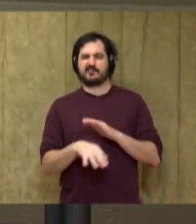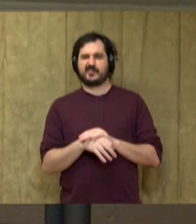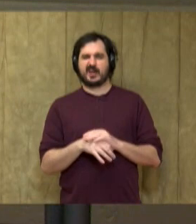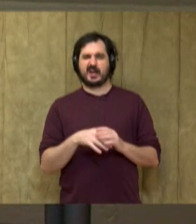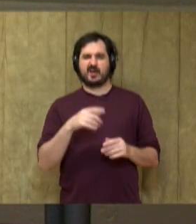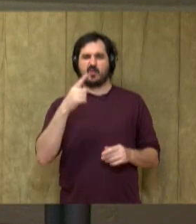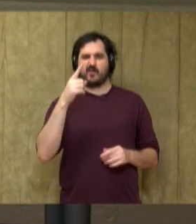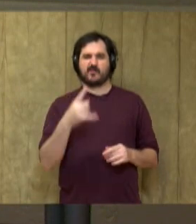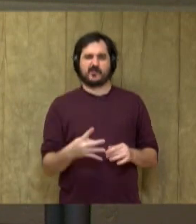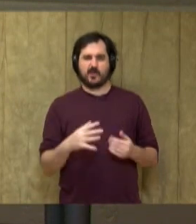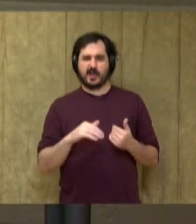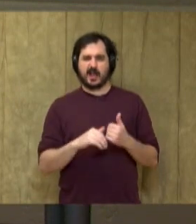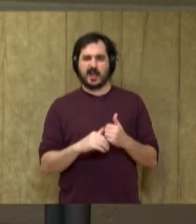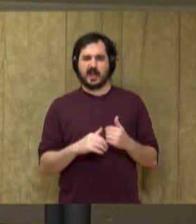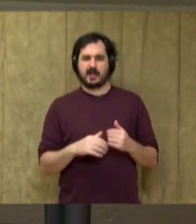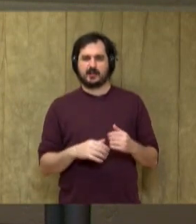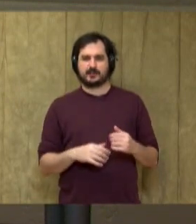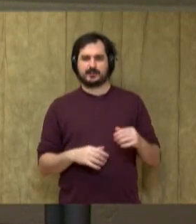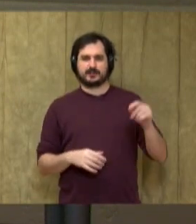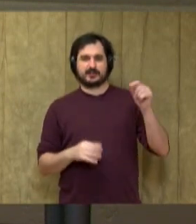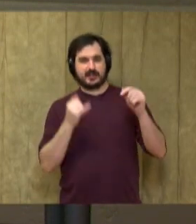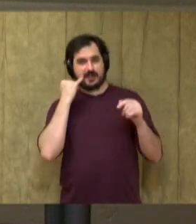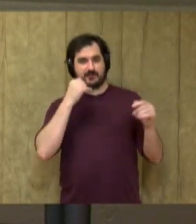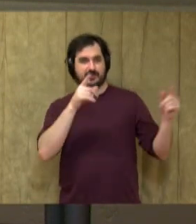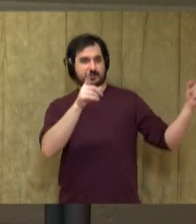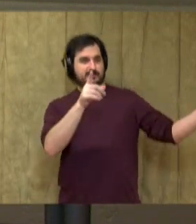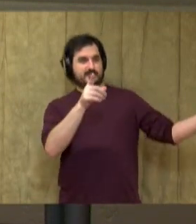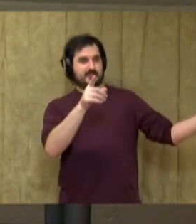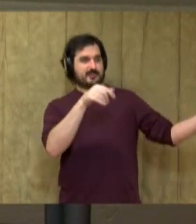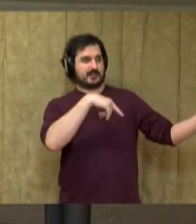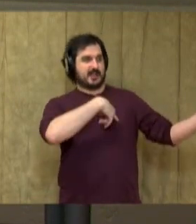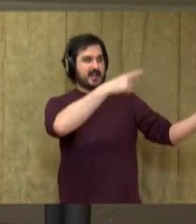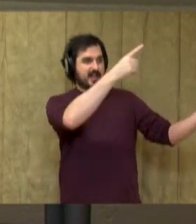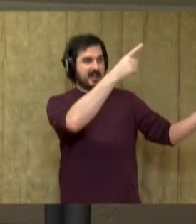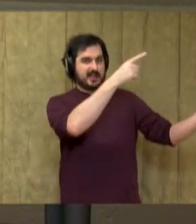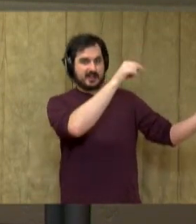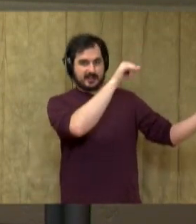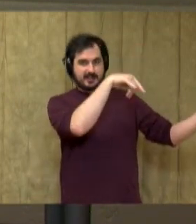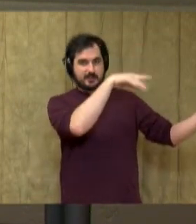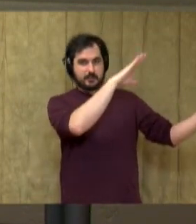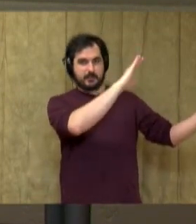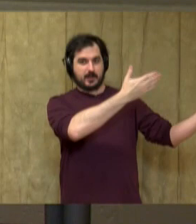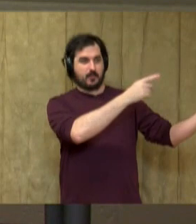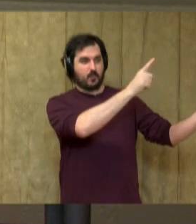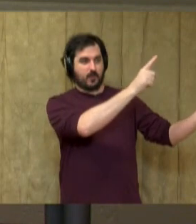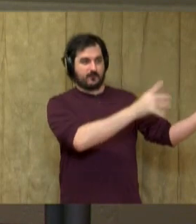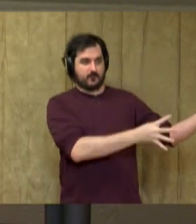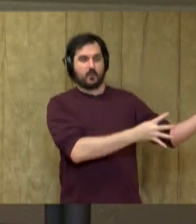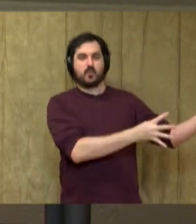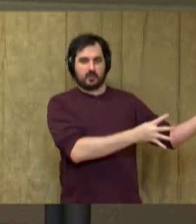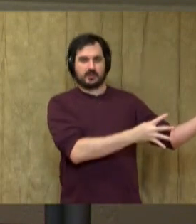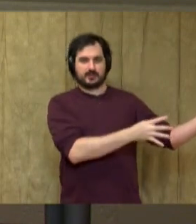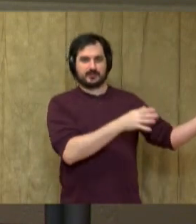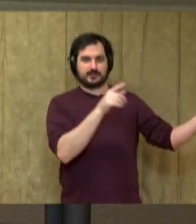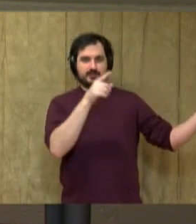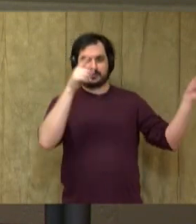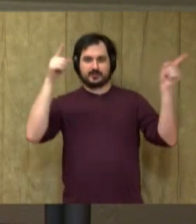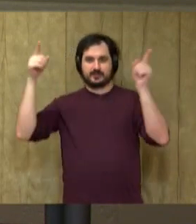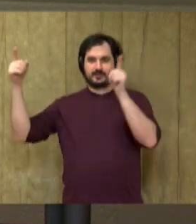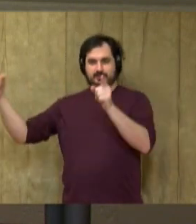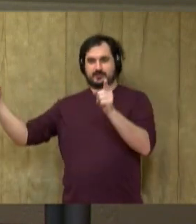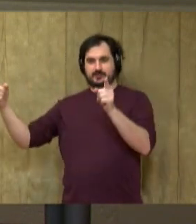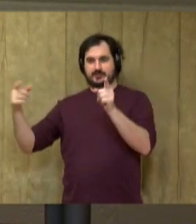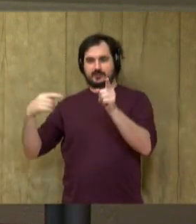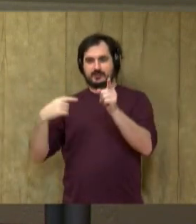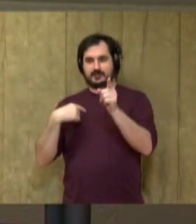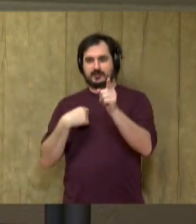this? That's right, if I cut this in half, that gives me 1/4. And then I have